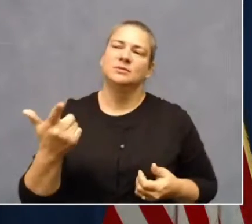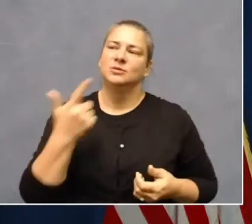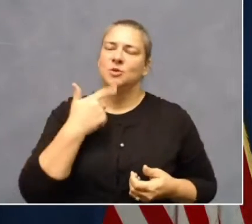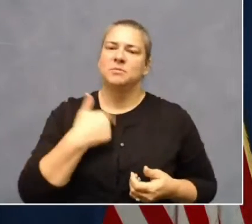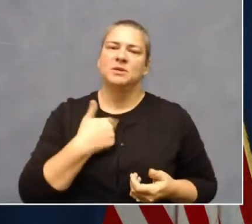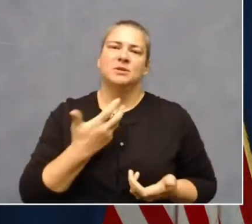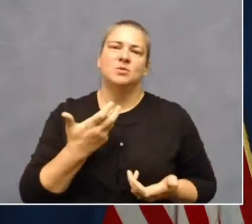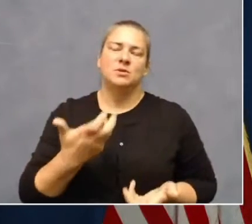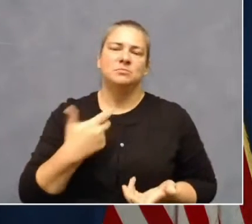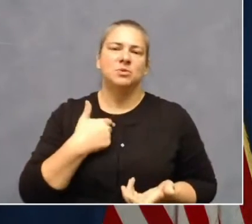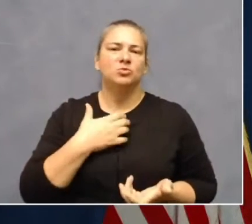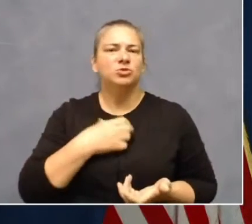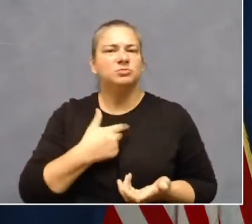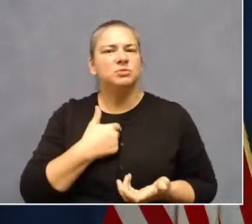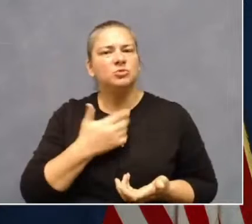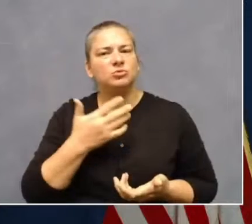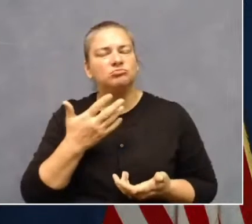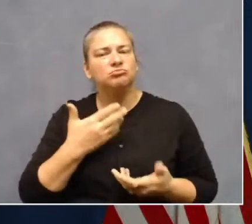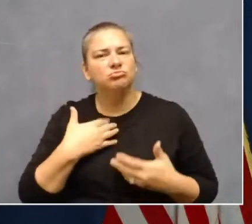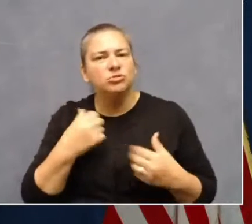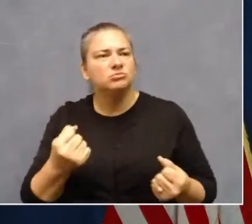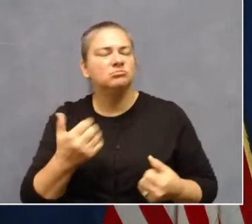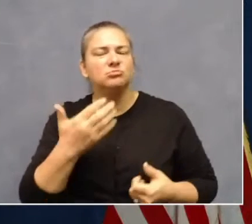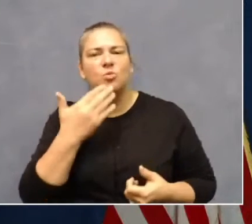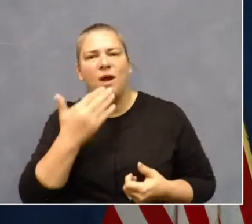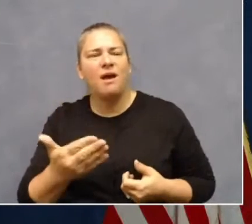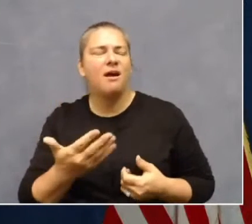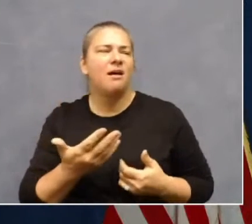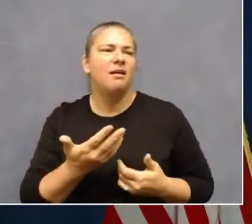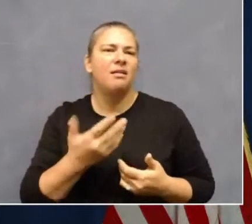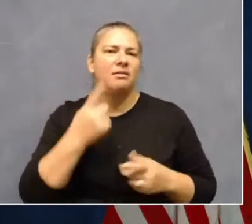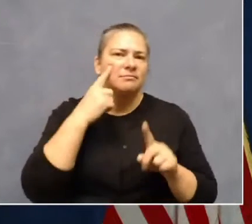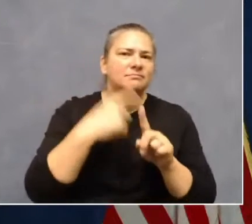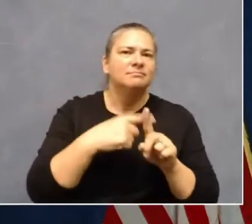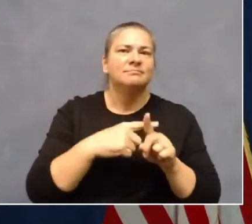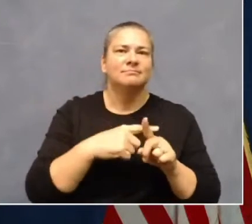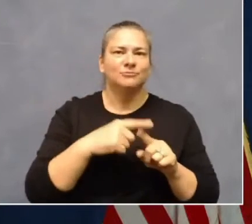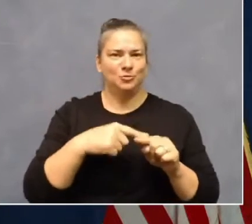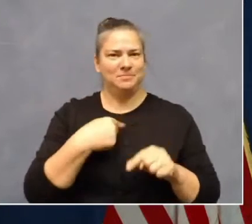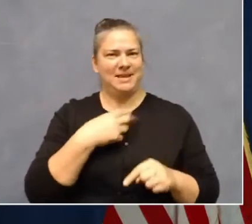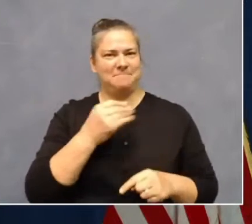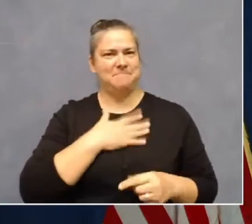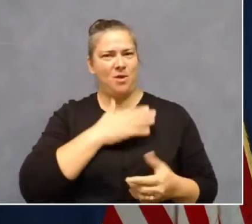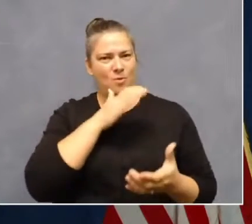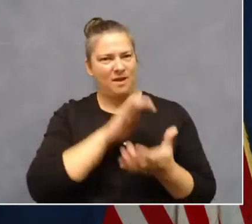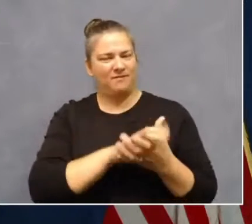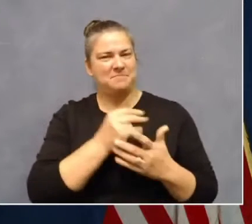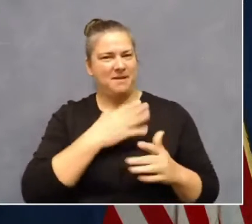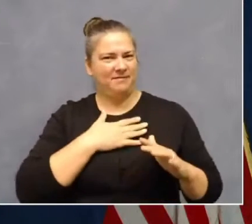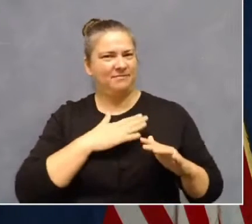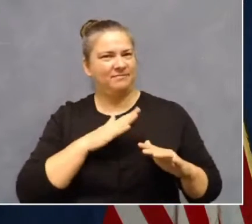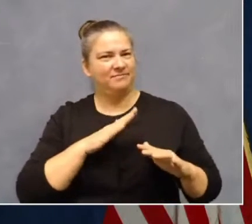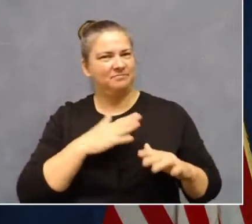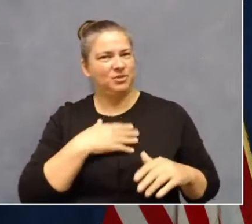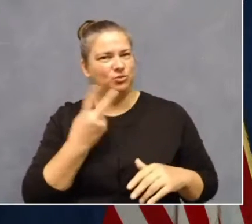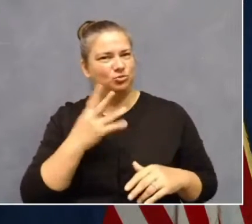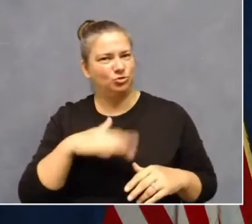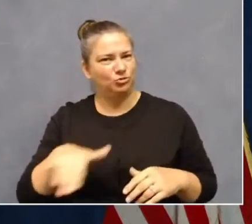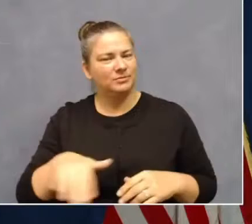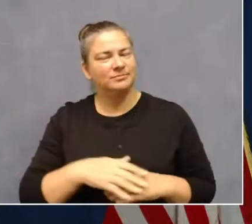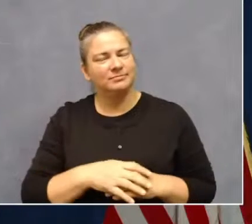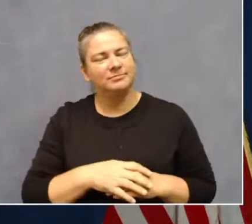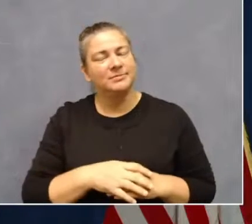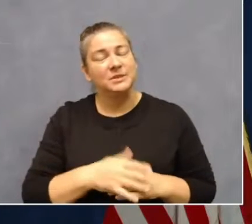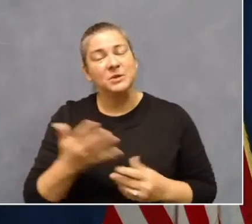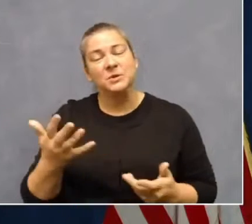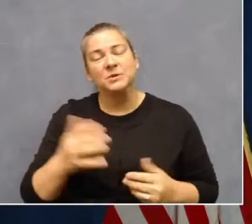my family, to my wife, and to my 2 kids. If there is a blessing to being unable